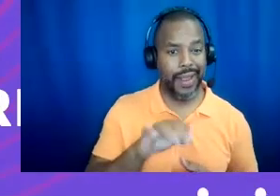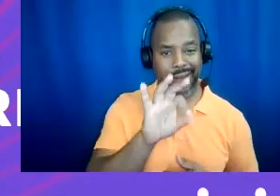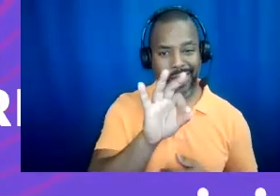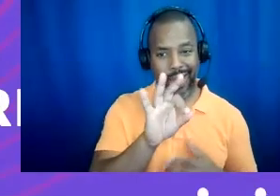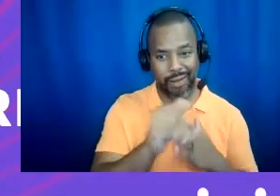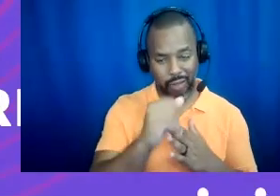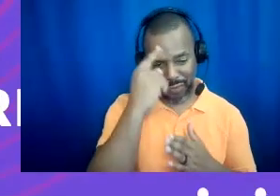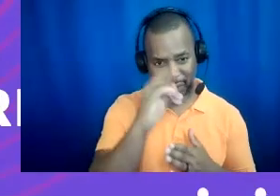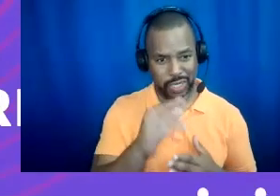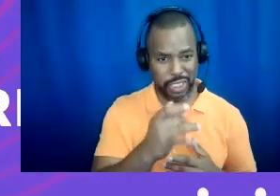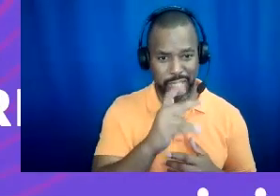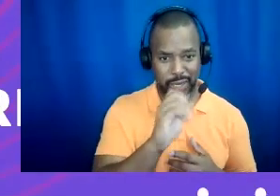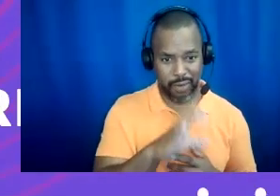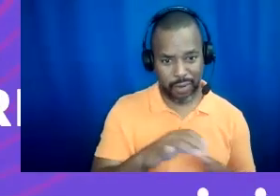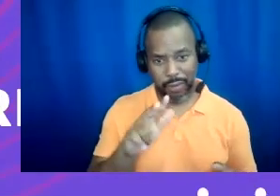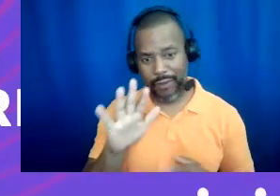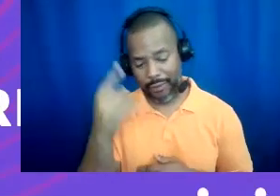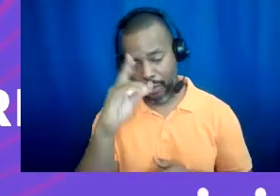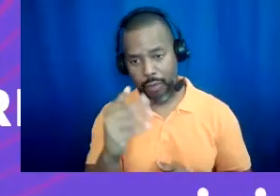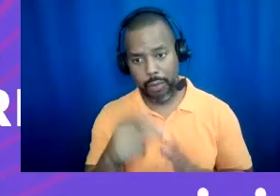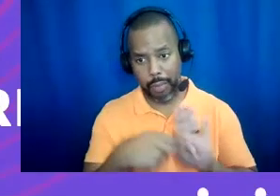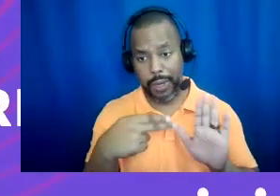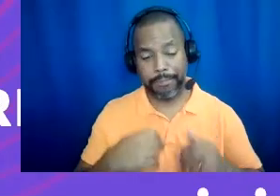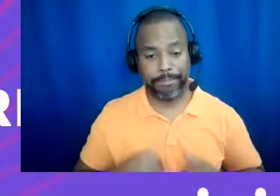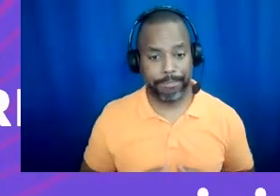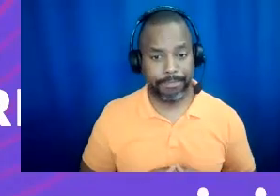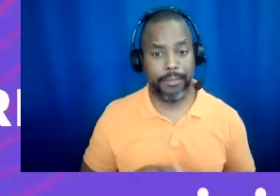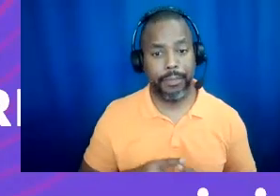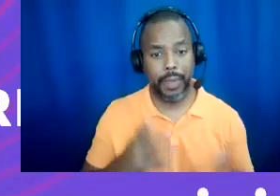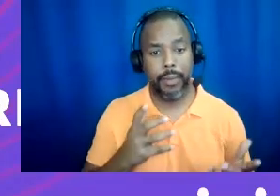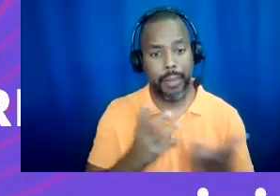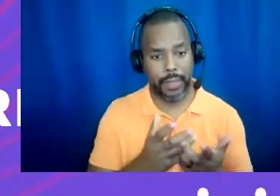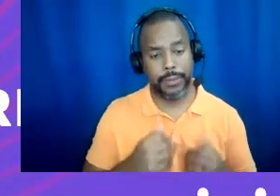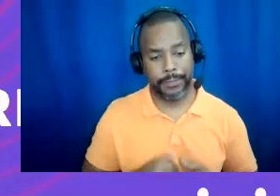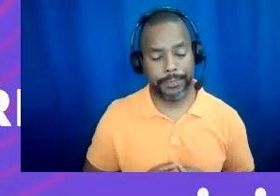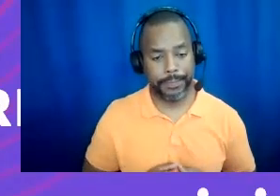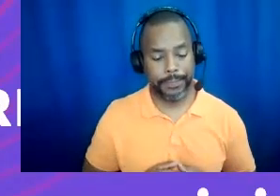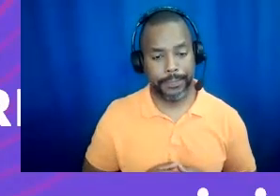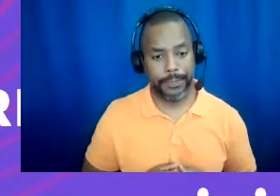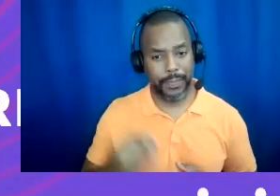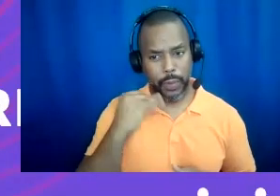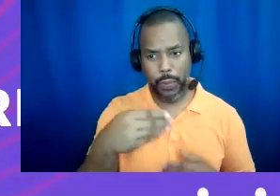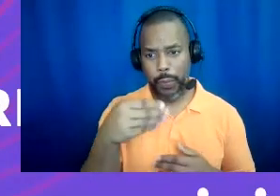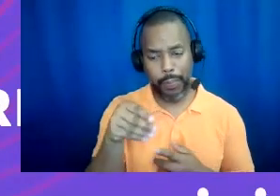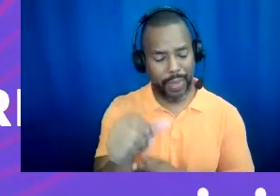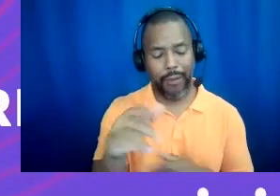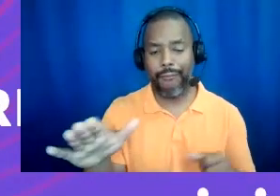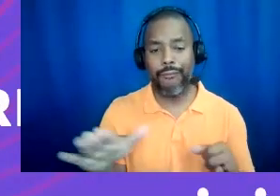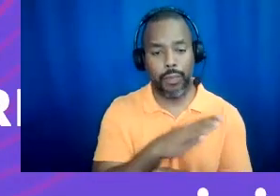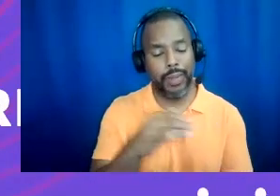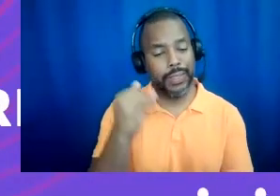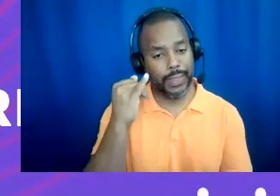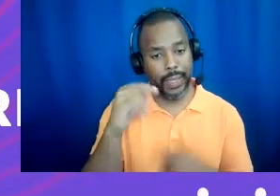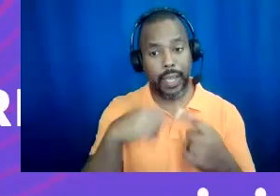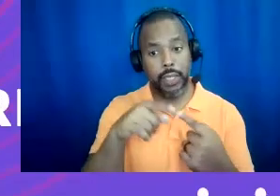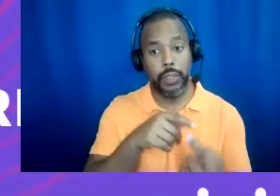However, your medical deductible applies to prescriptions as well. So you will go and pay the full cost of a prescription until you hit that